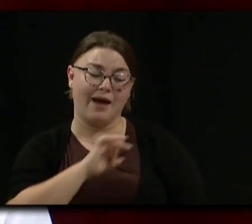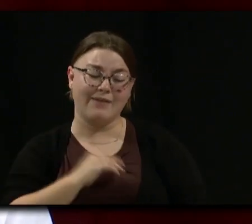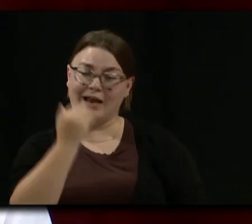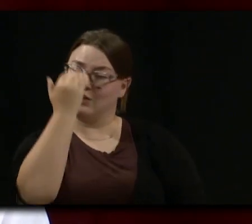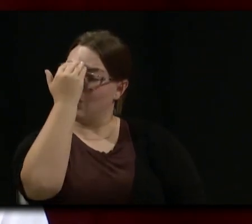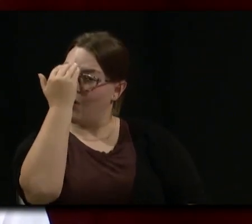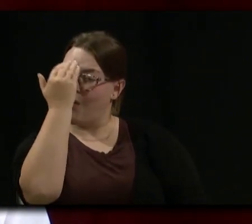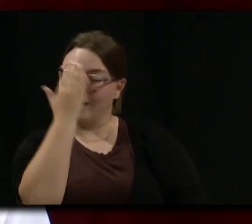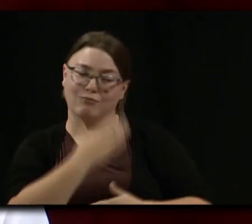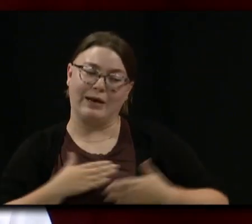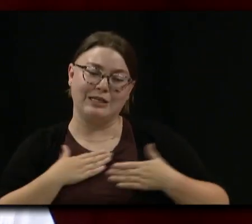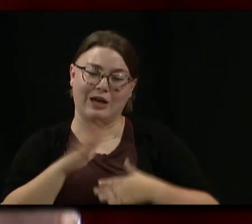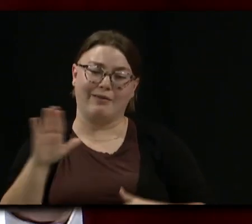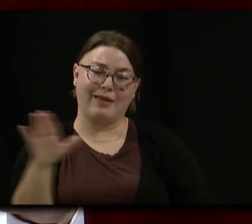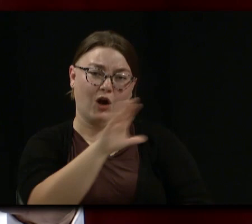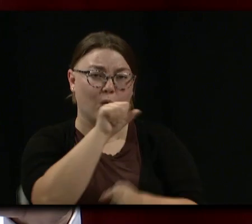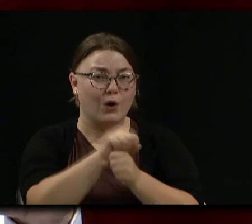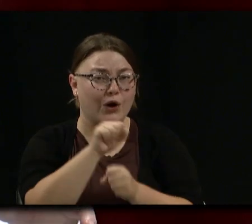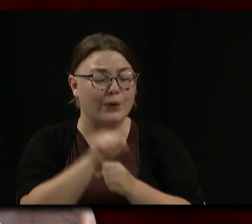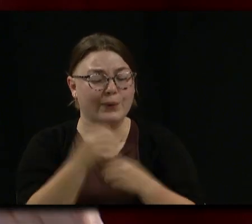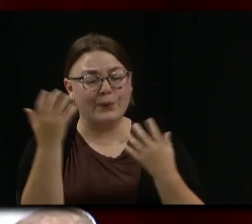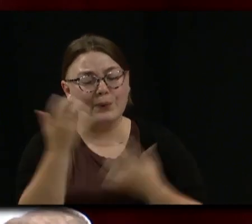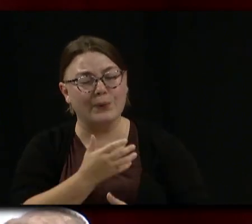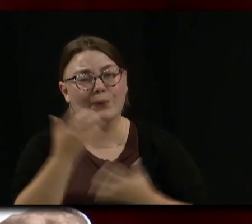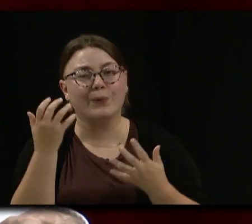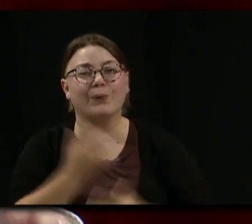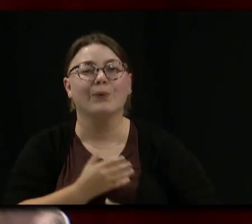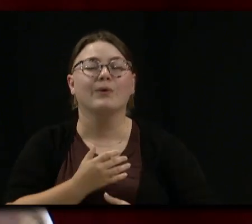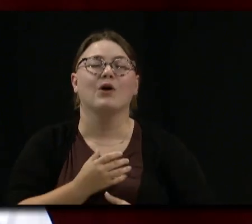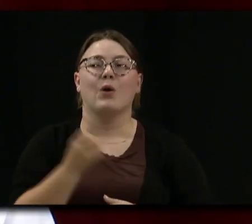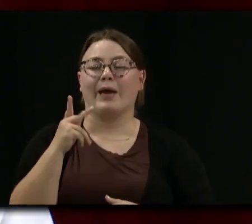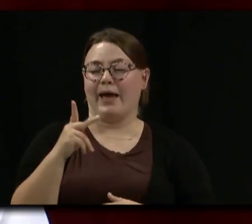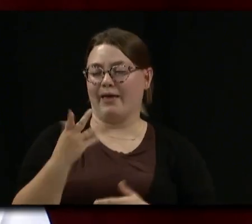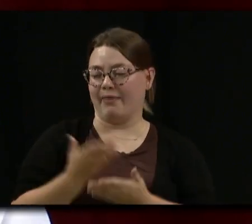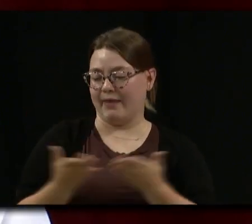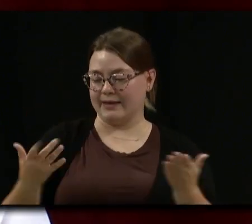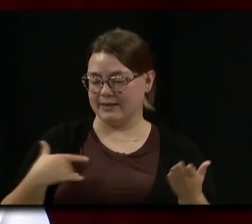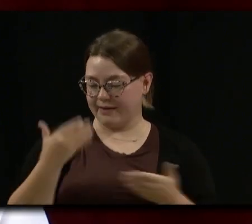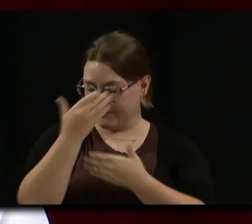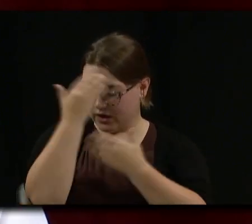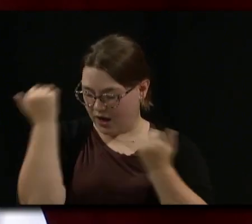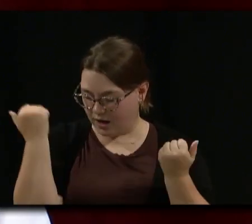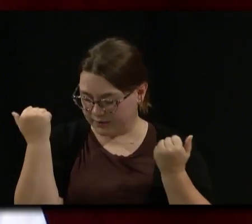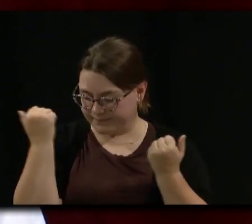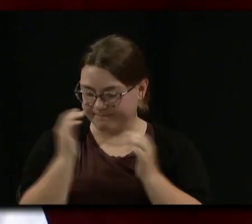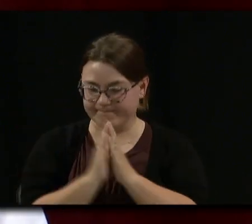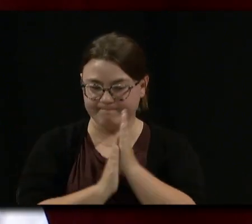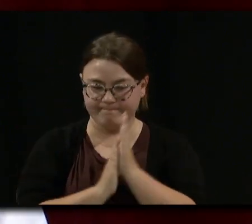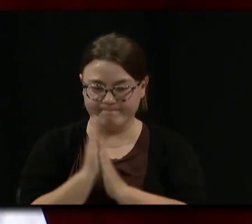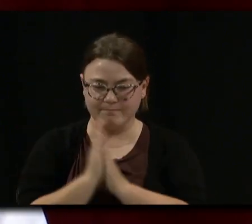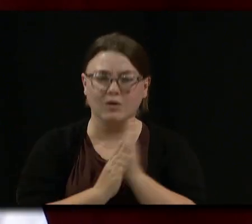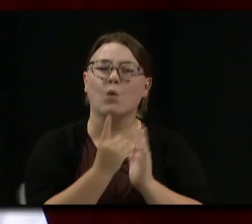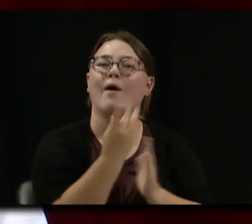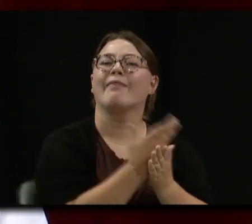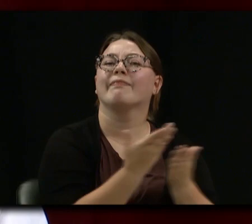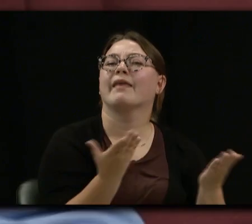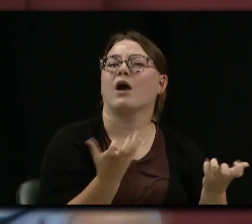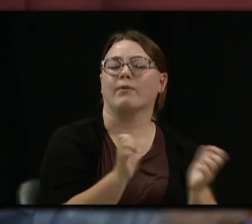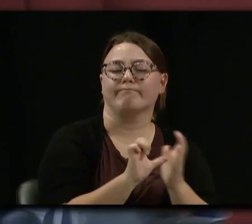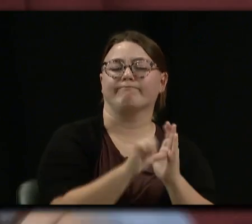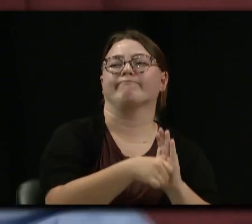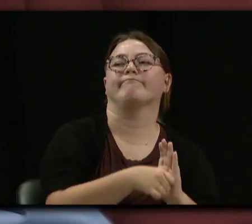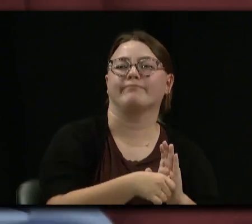that they're doing too. Trying to think of what, if anything, I've forgotten to ask. Is there anything else that we should Just talk one about? thing as we were